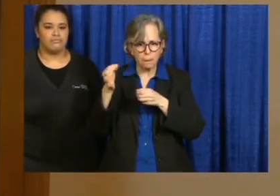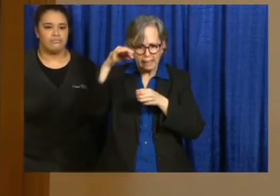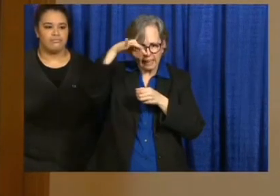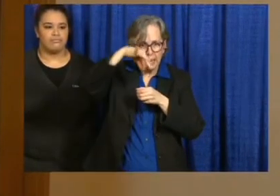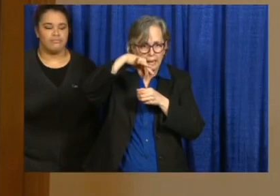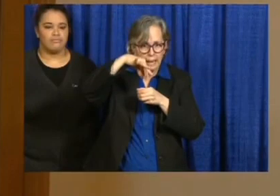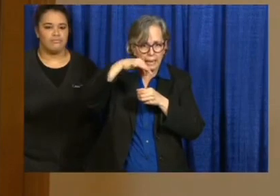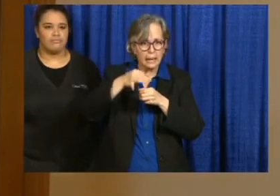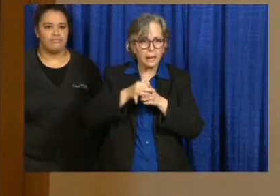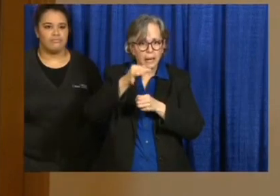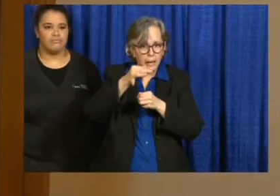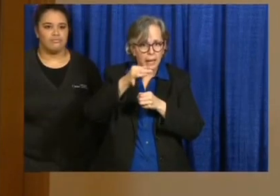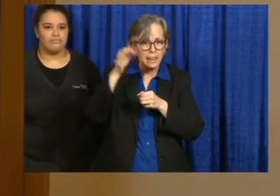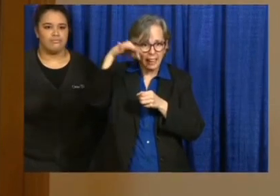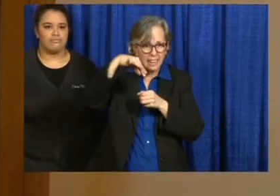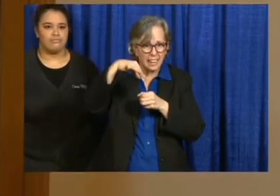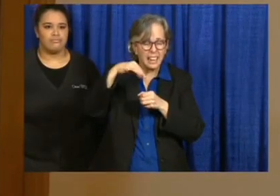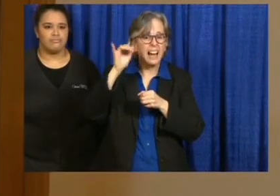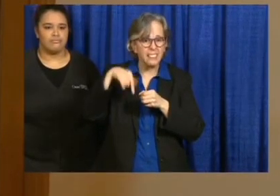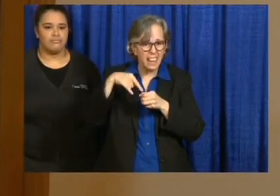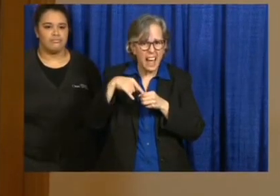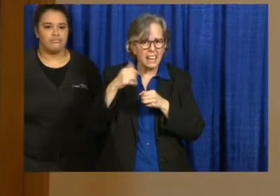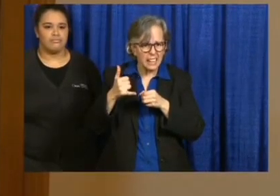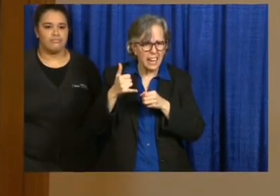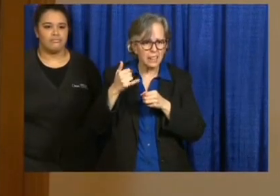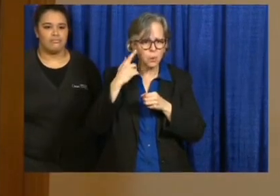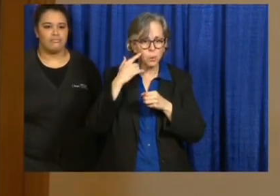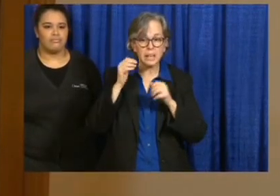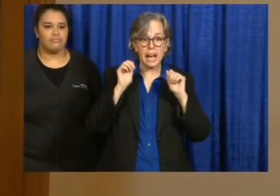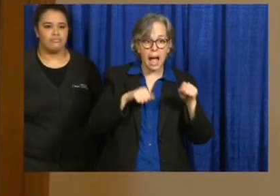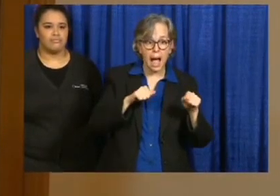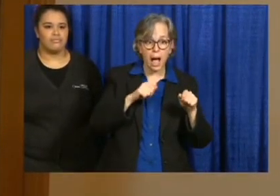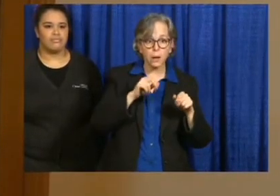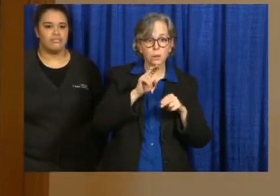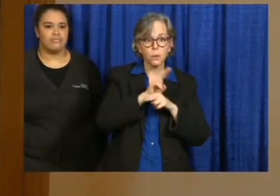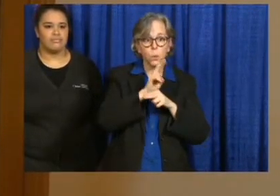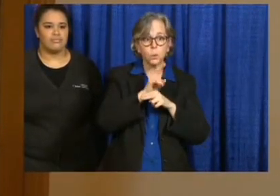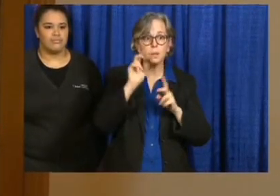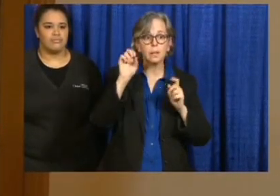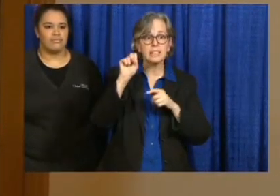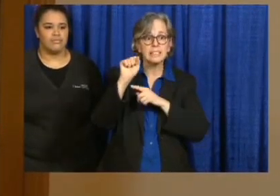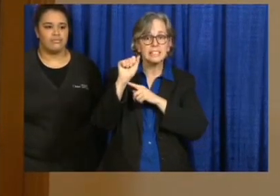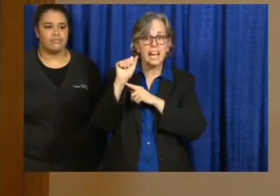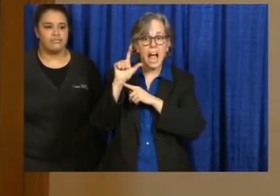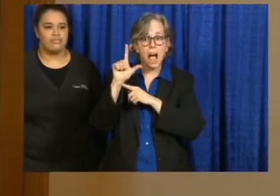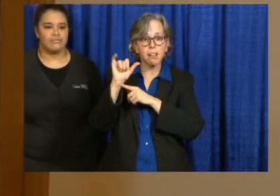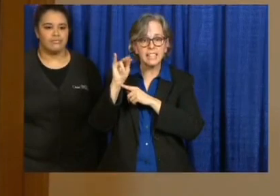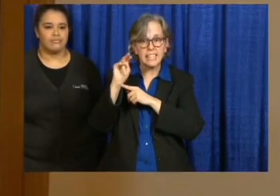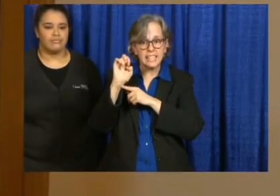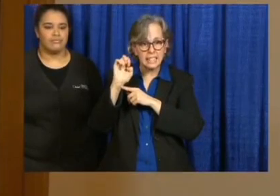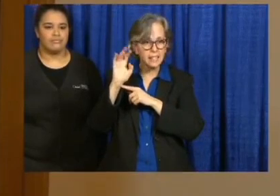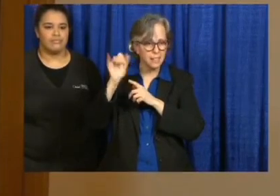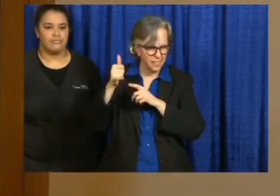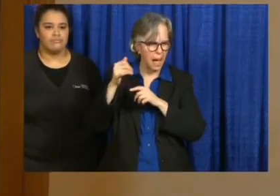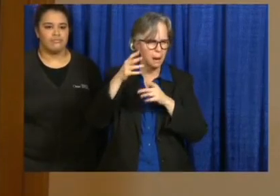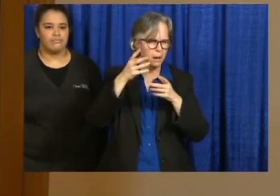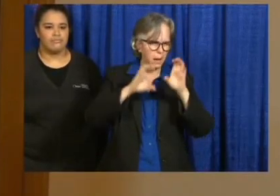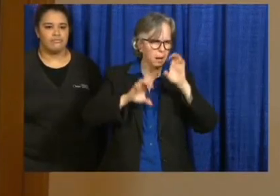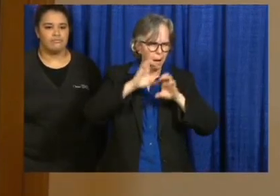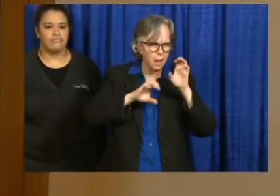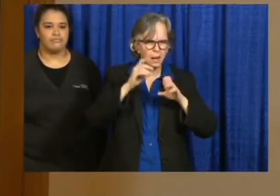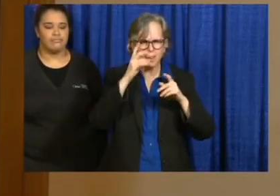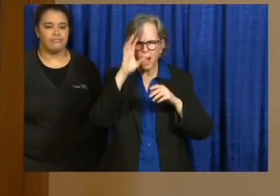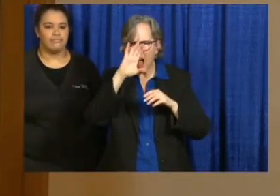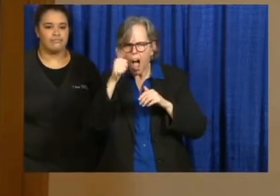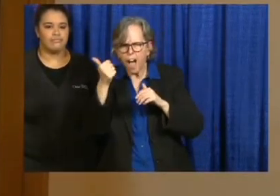media solution. Now they've said we can use saline. But even still, we've been finding other types of swabs. We have